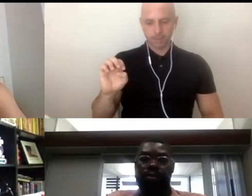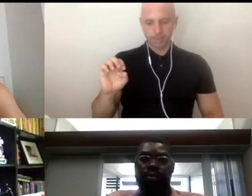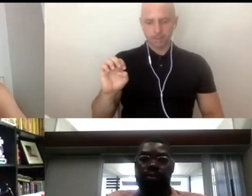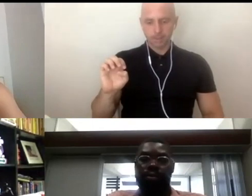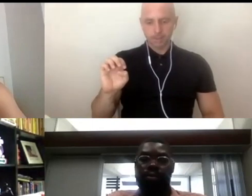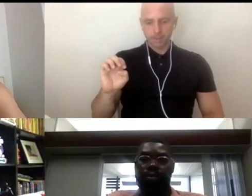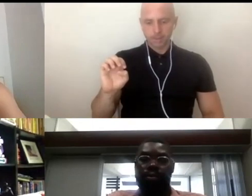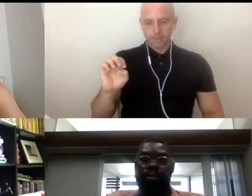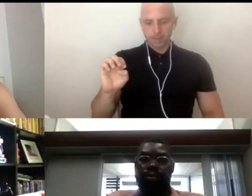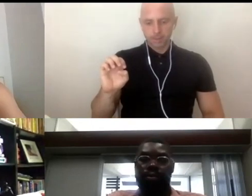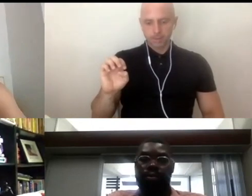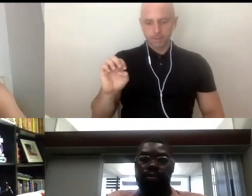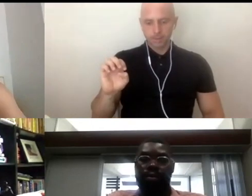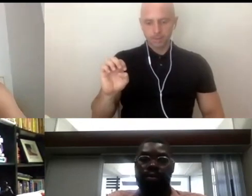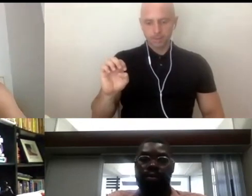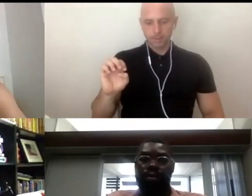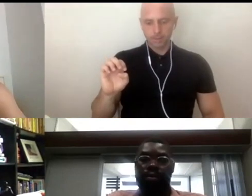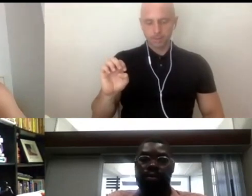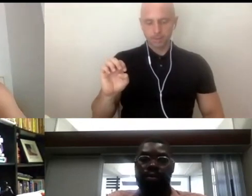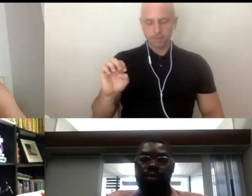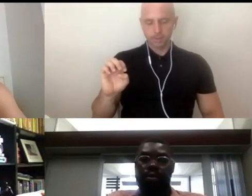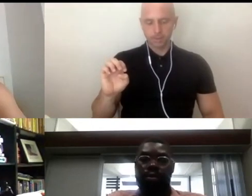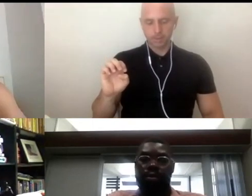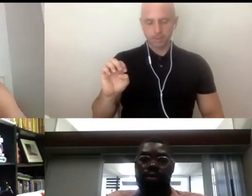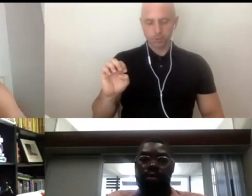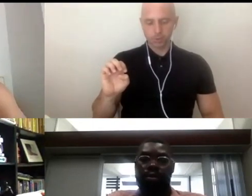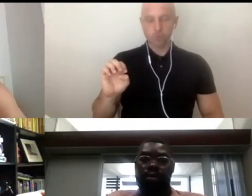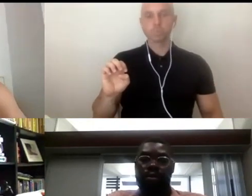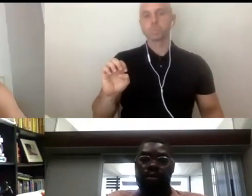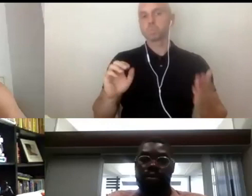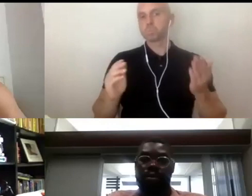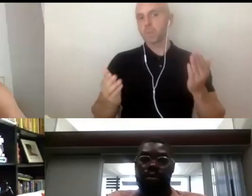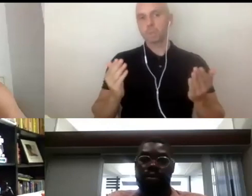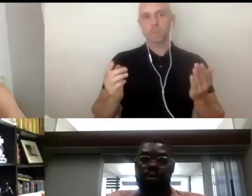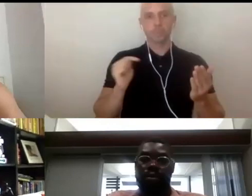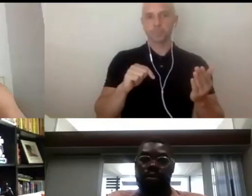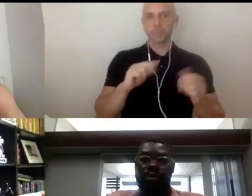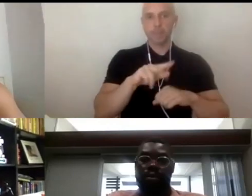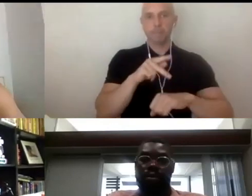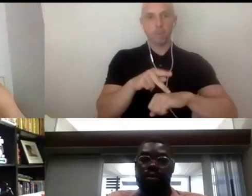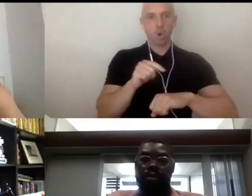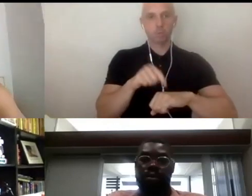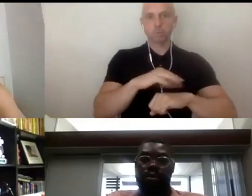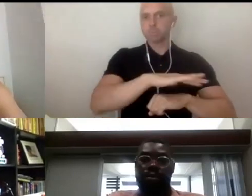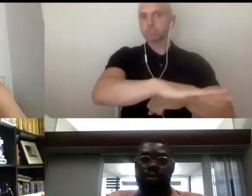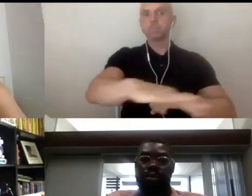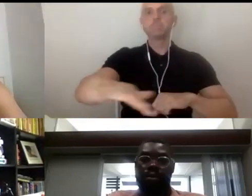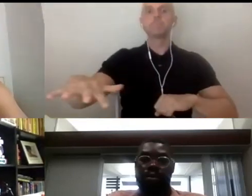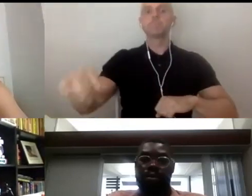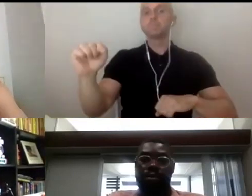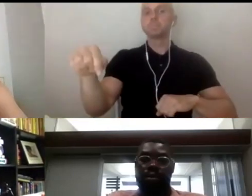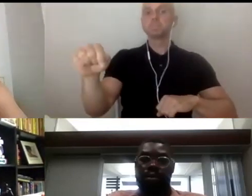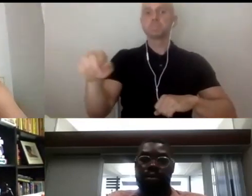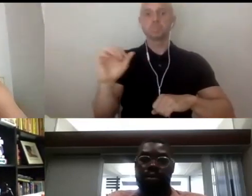was a store, I mean, there's going to be businesses who want to encourage people coming out. Or there might be a basement